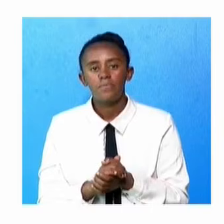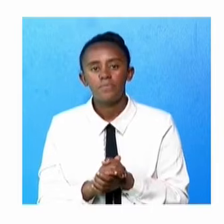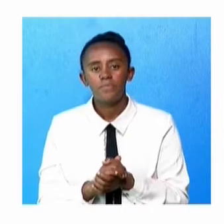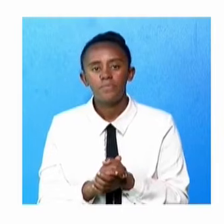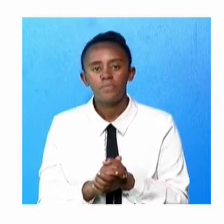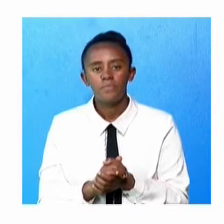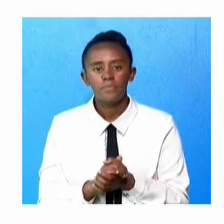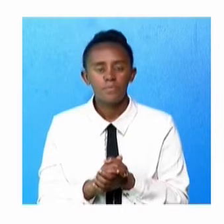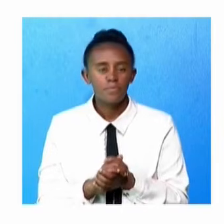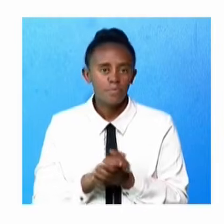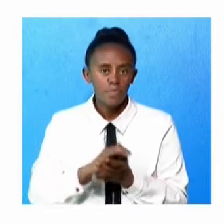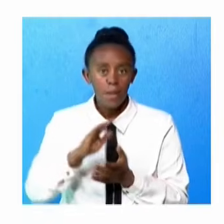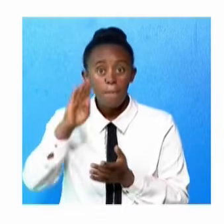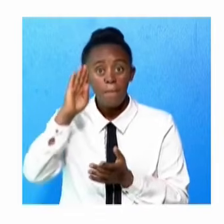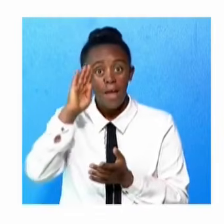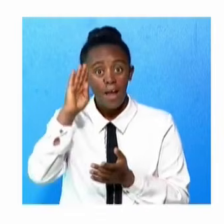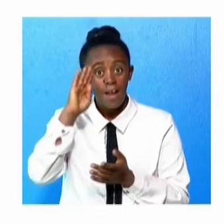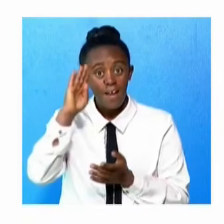Bakala